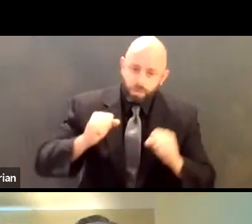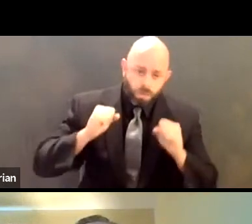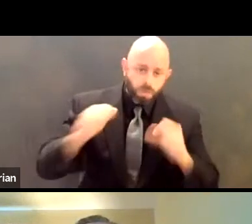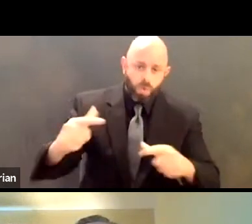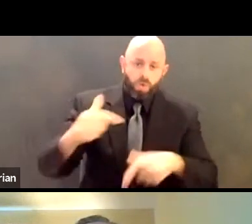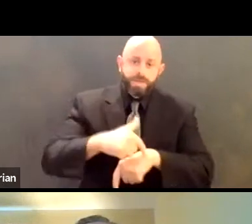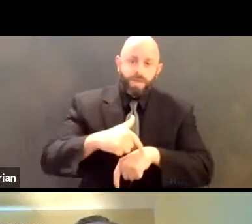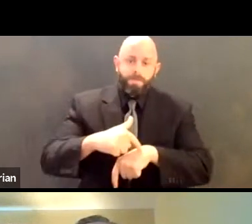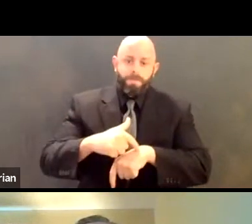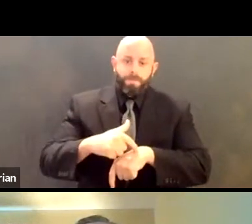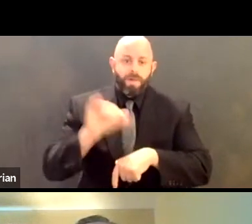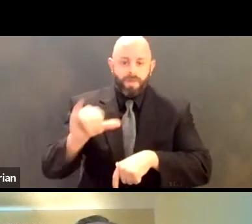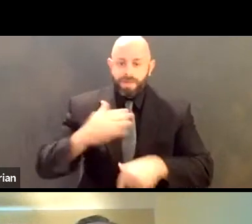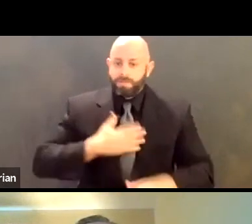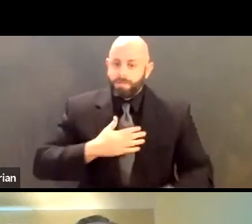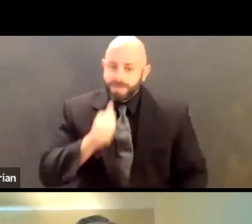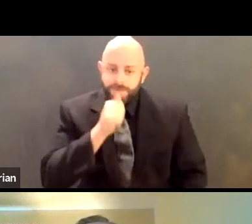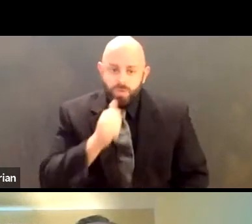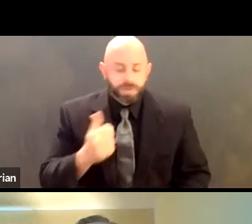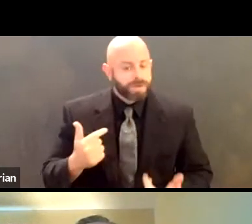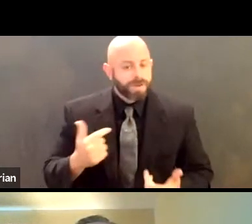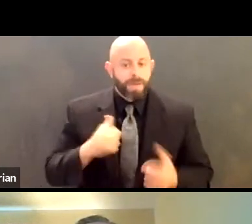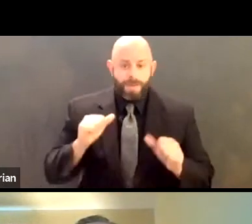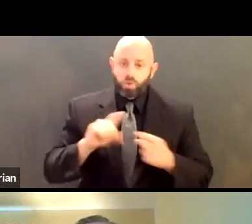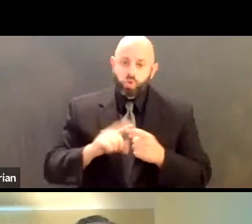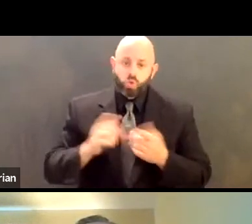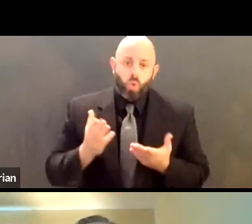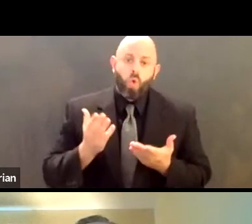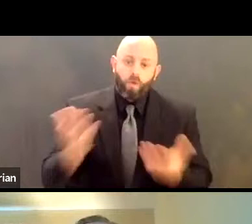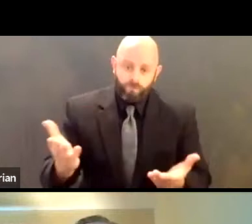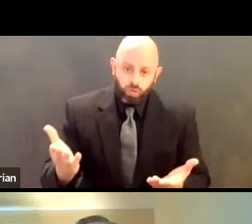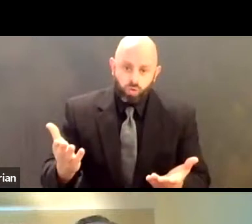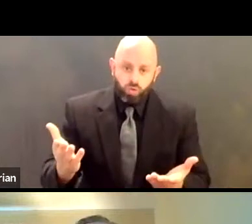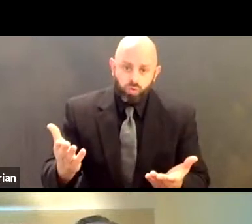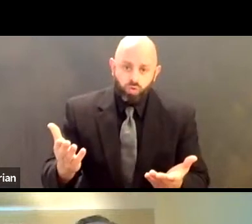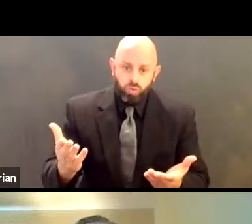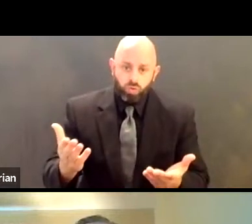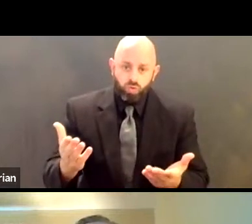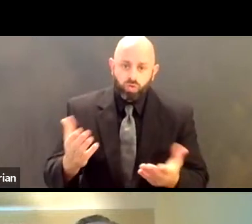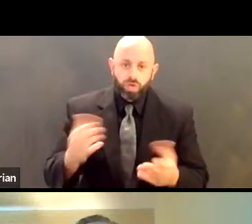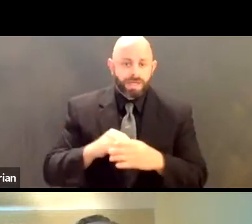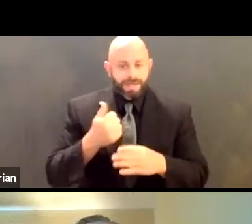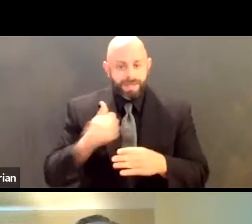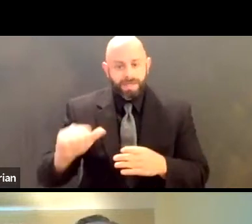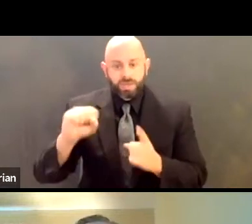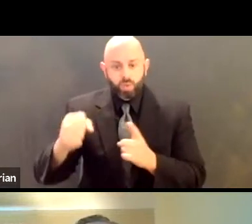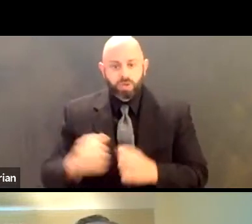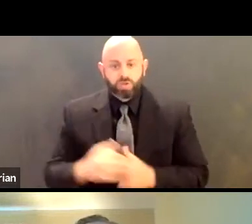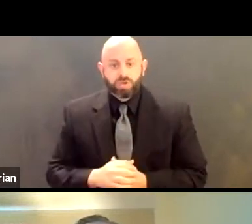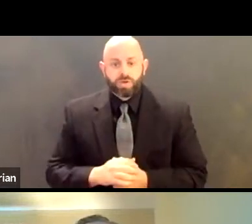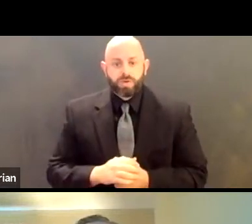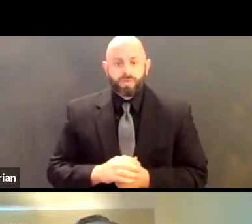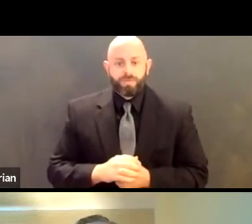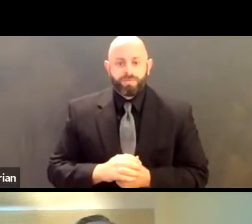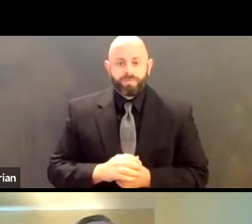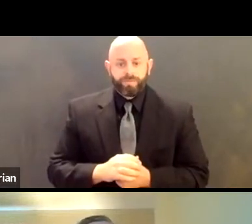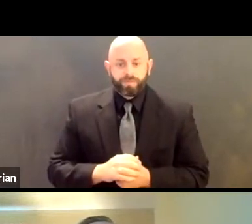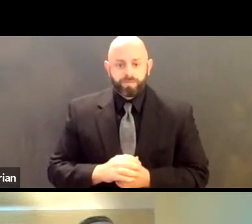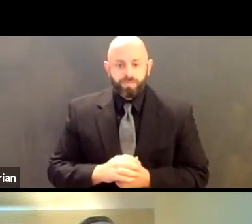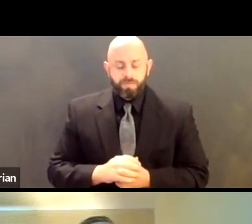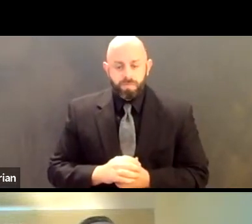to the table in an employer situation. So, you know, and it's